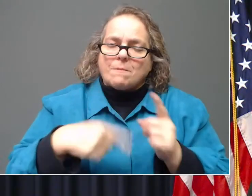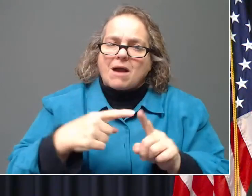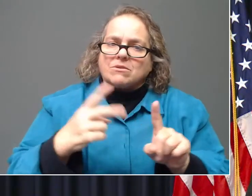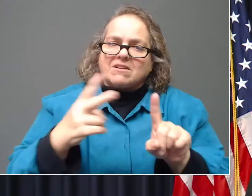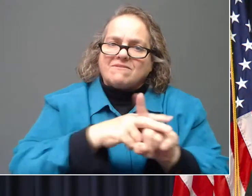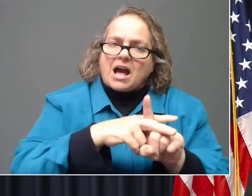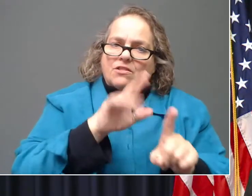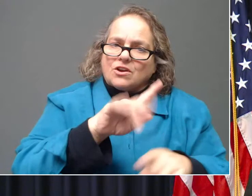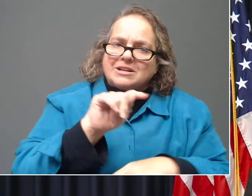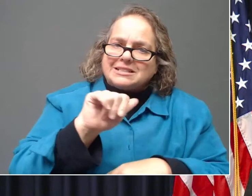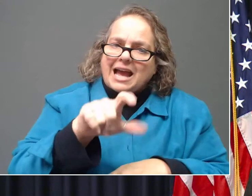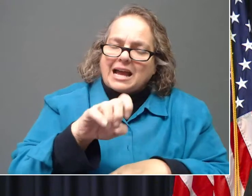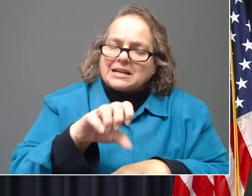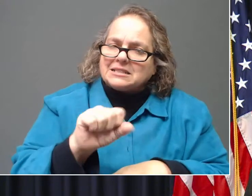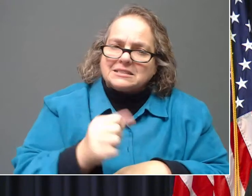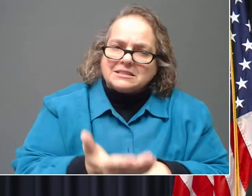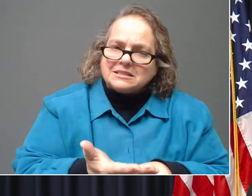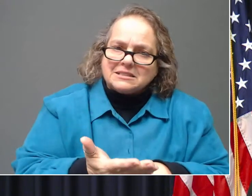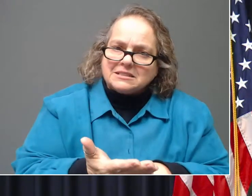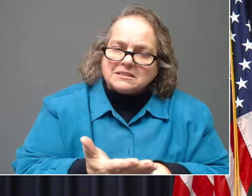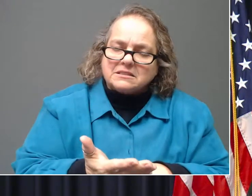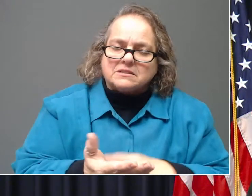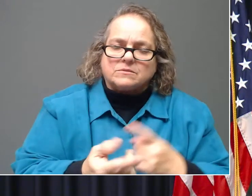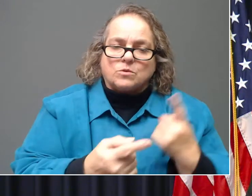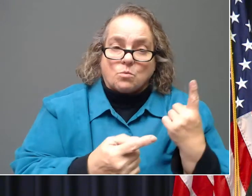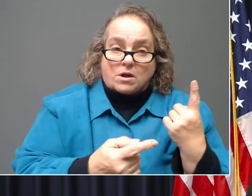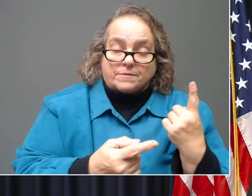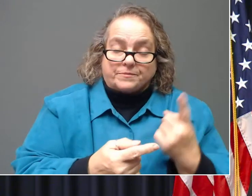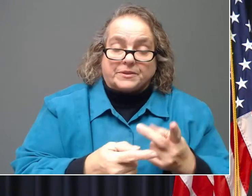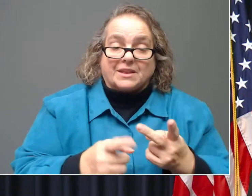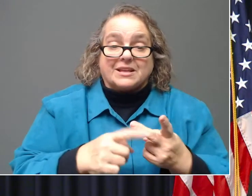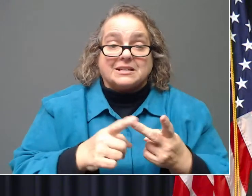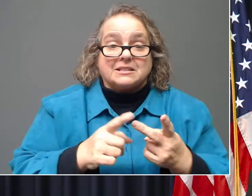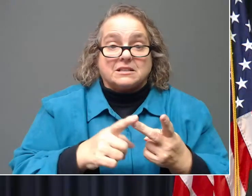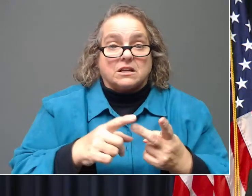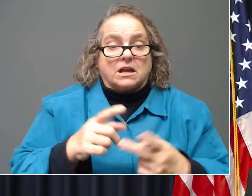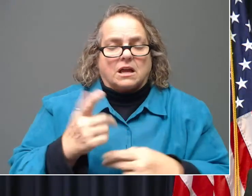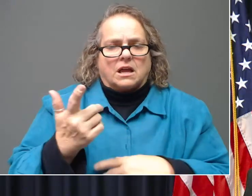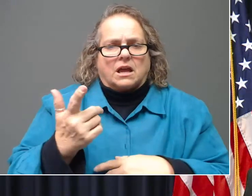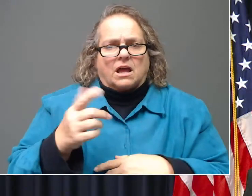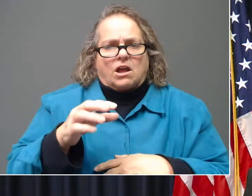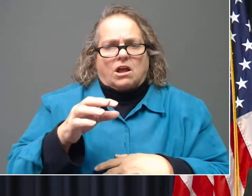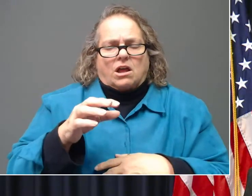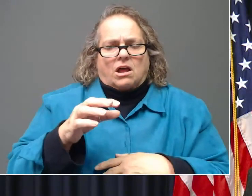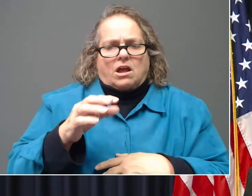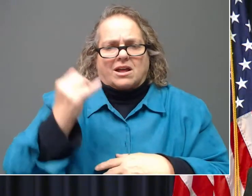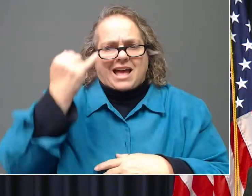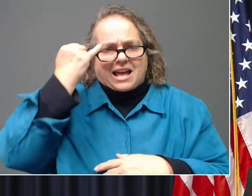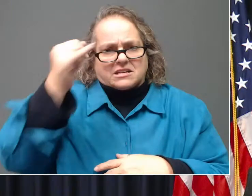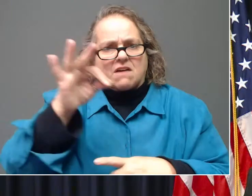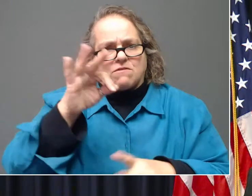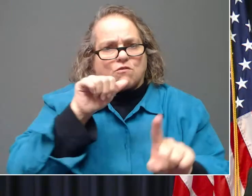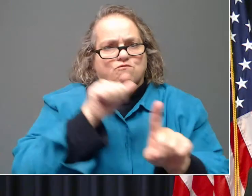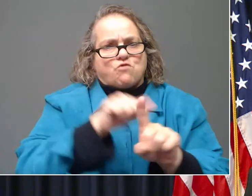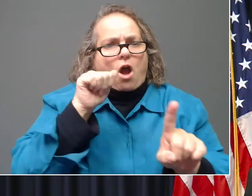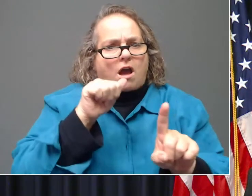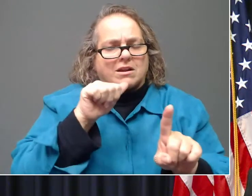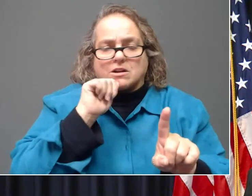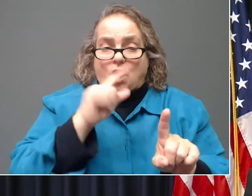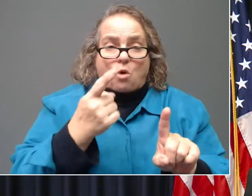one question. And the scope of fraud in not only the country, but in Kentucky,